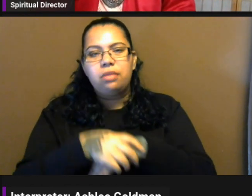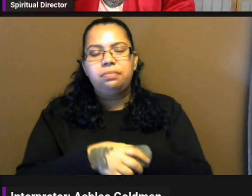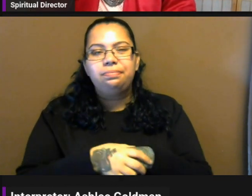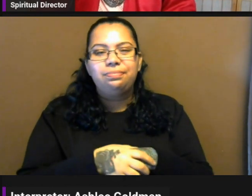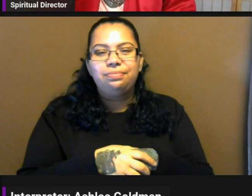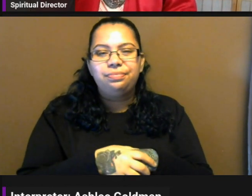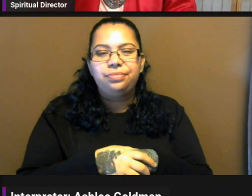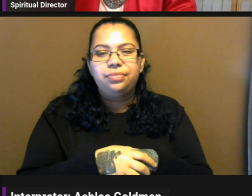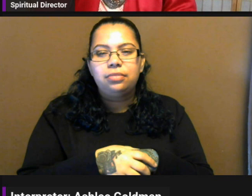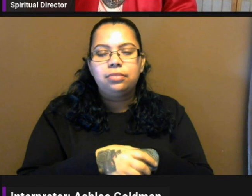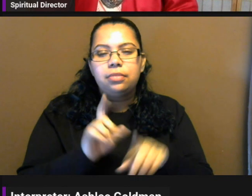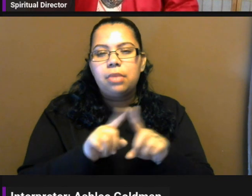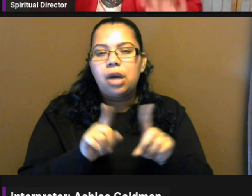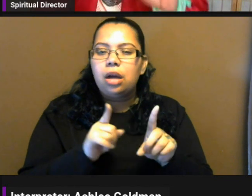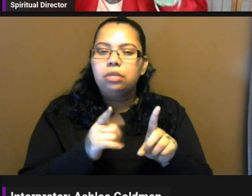But what about